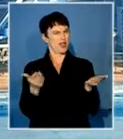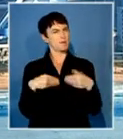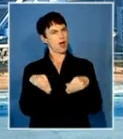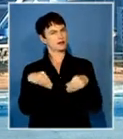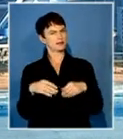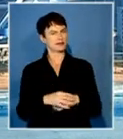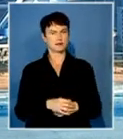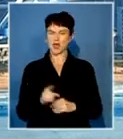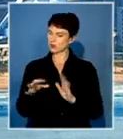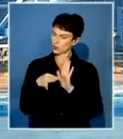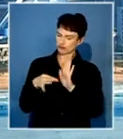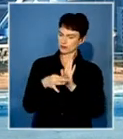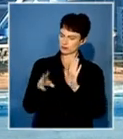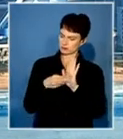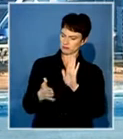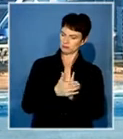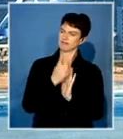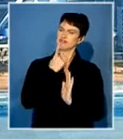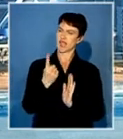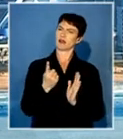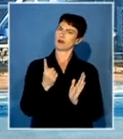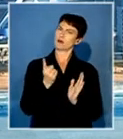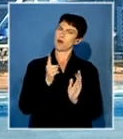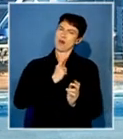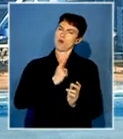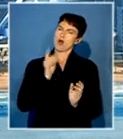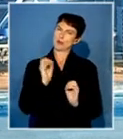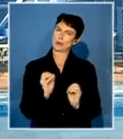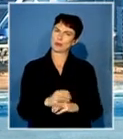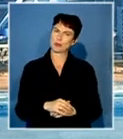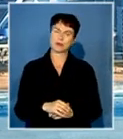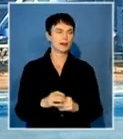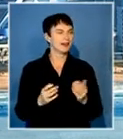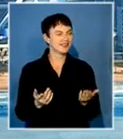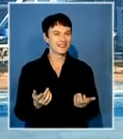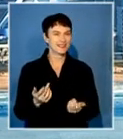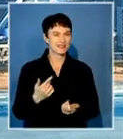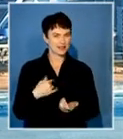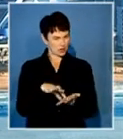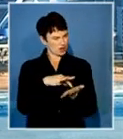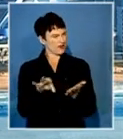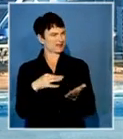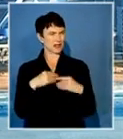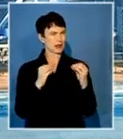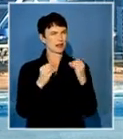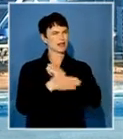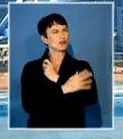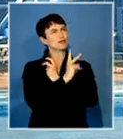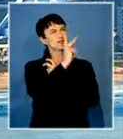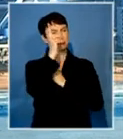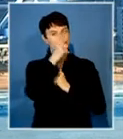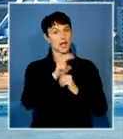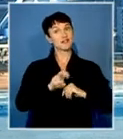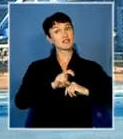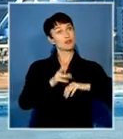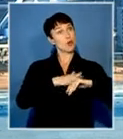that in a contract with these countries? Well, we're trying to. We don't have contracts with lots of countries that are